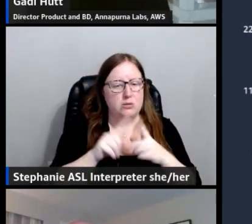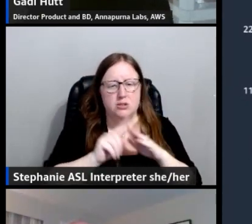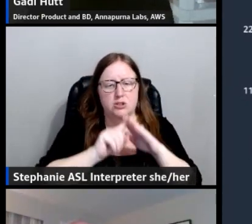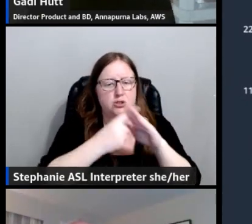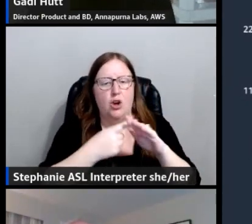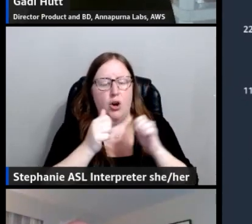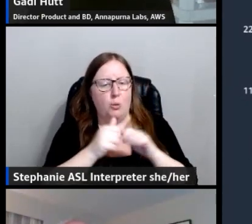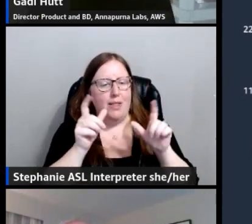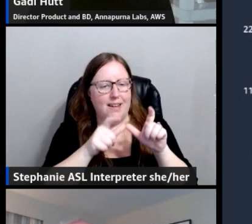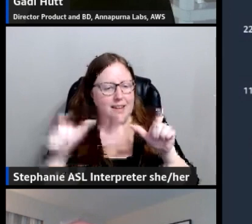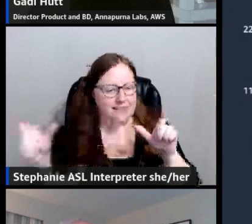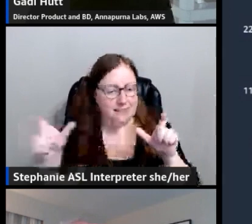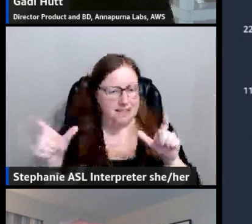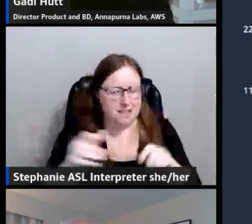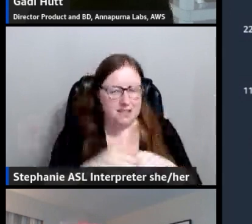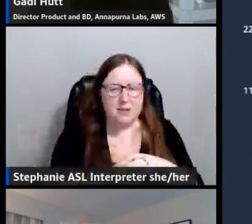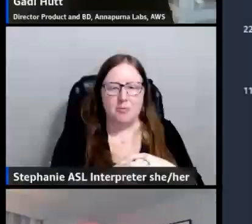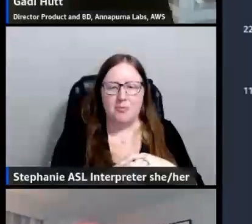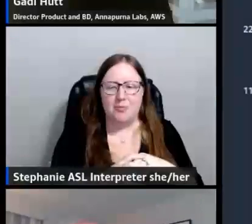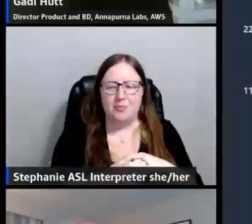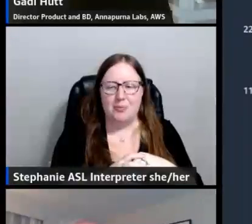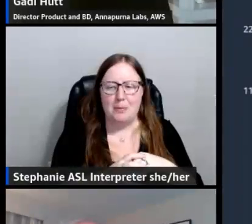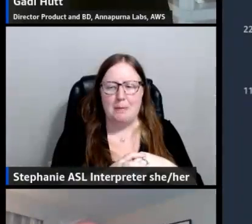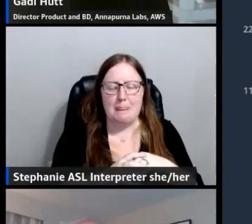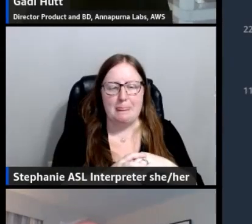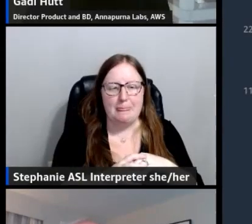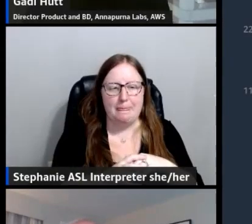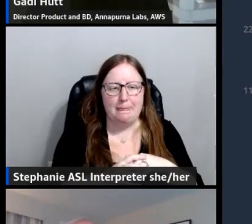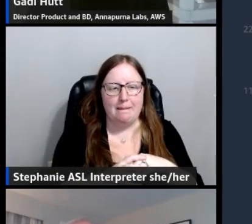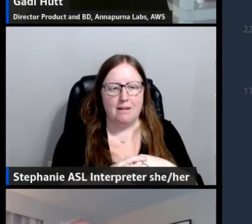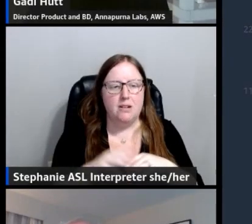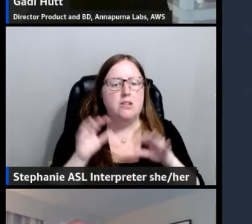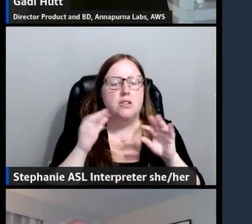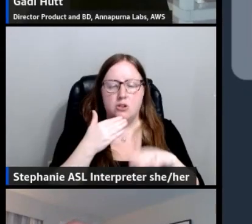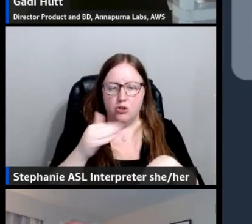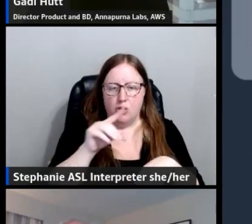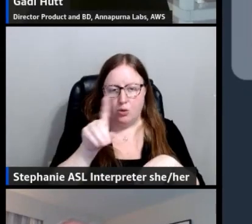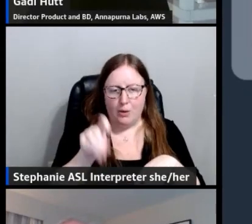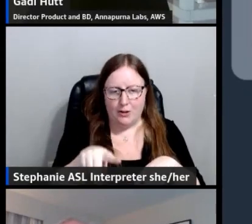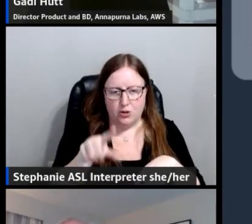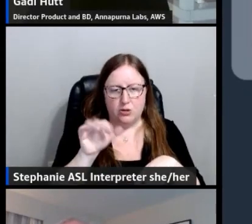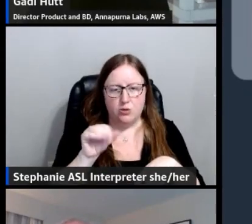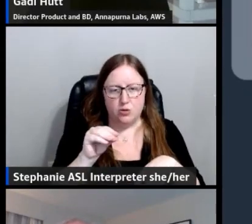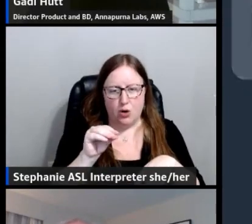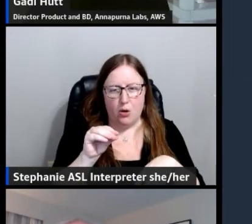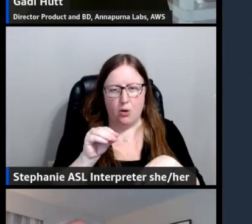these instances? What have we done to make it easy there? Yeah, perfect question. So,